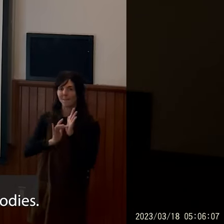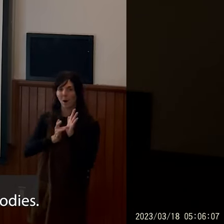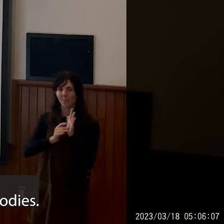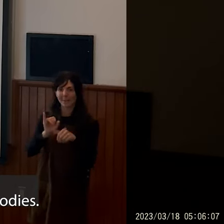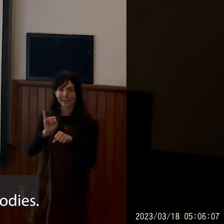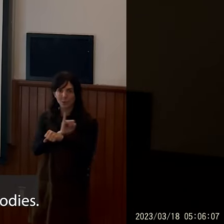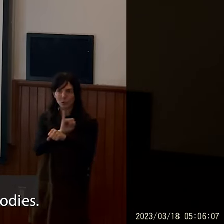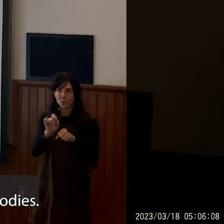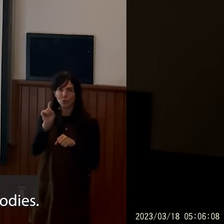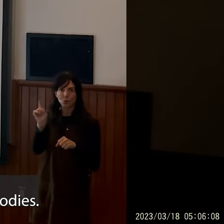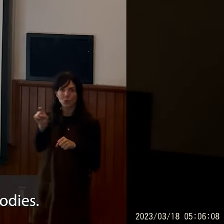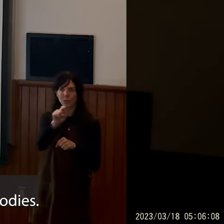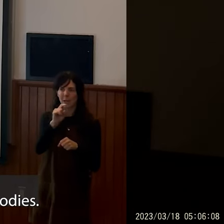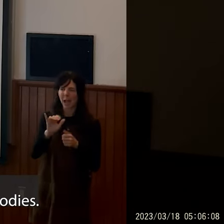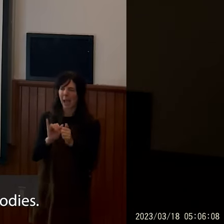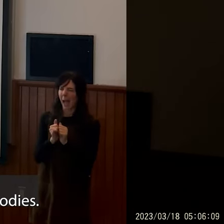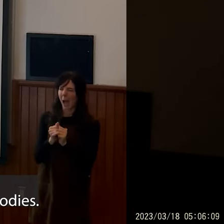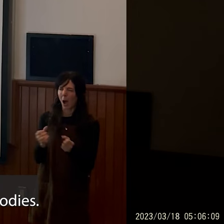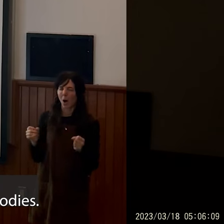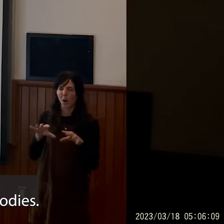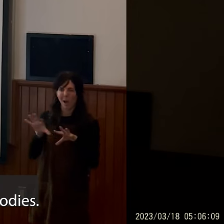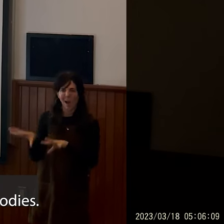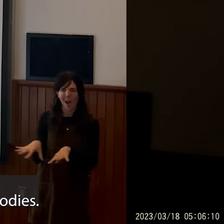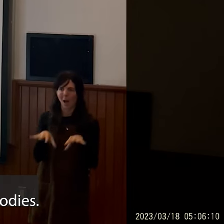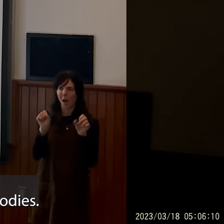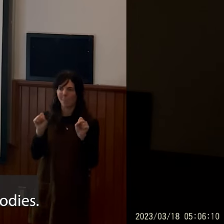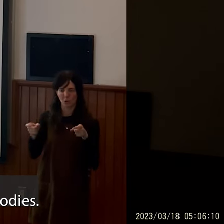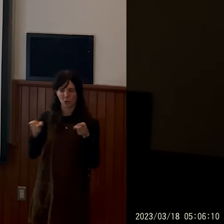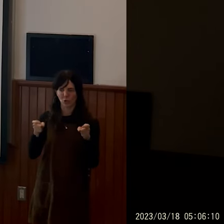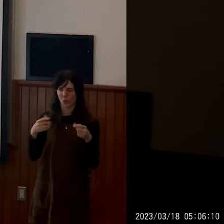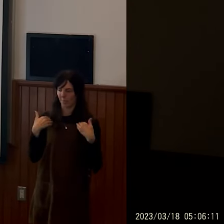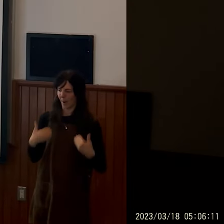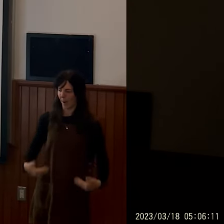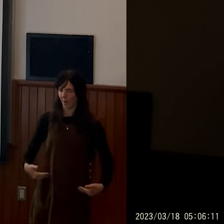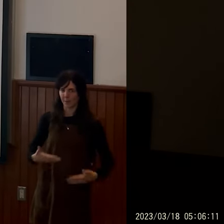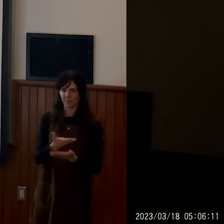pharmaceutical, could have so much control for our body. So,